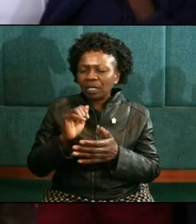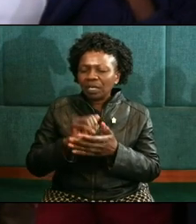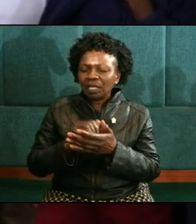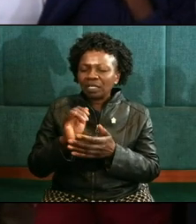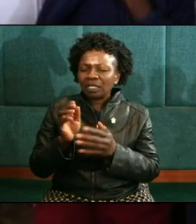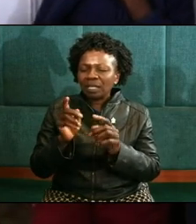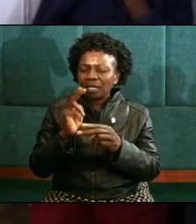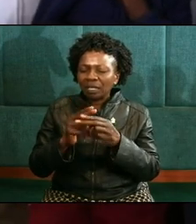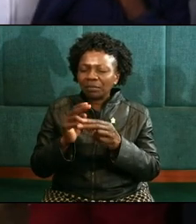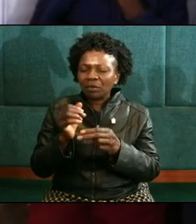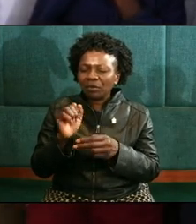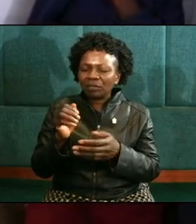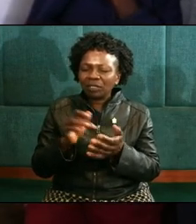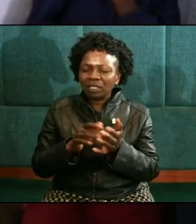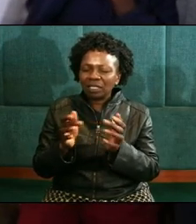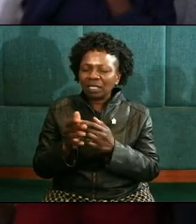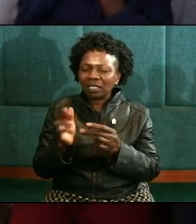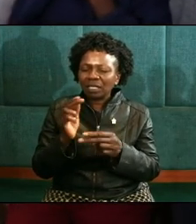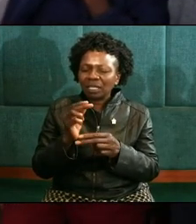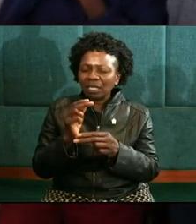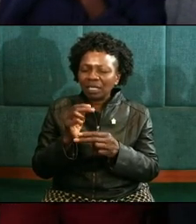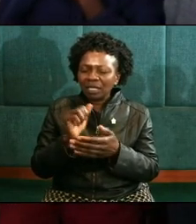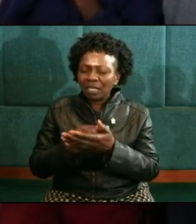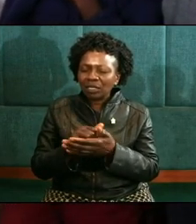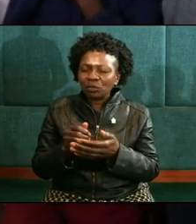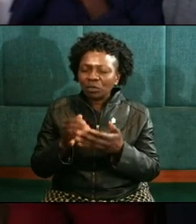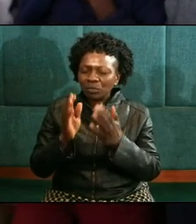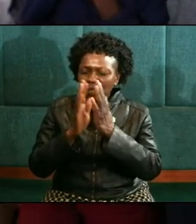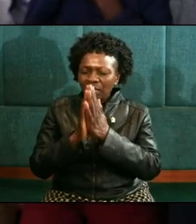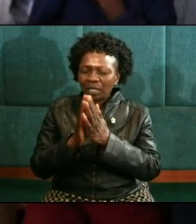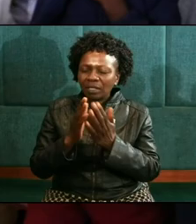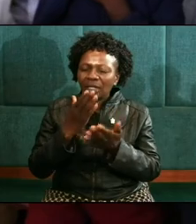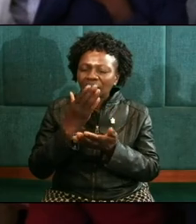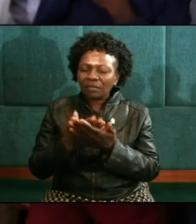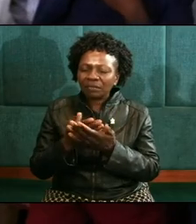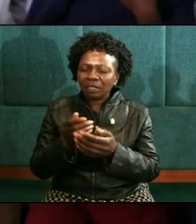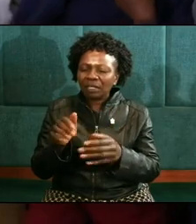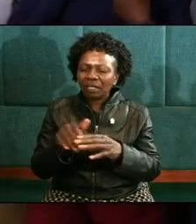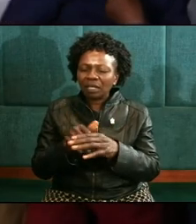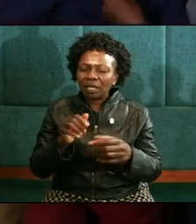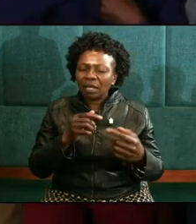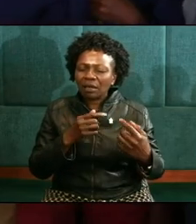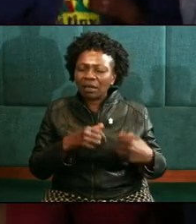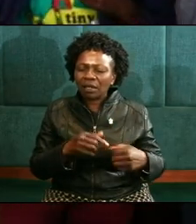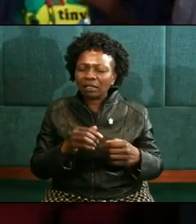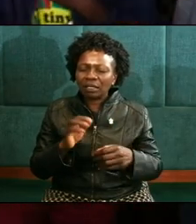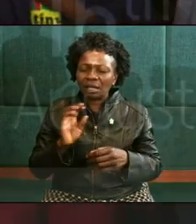name of Jesus that we pray with thanksgiving in our hearts. Amen. Amen.